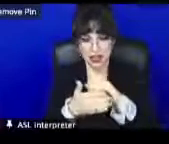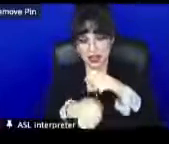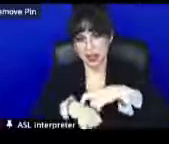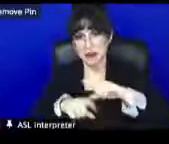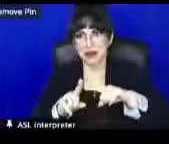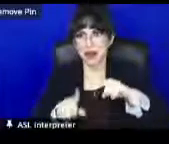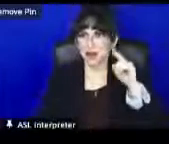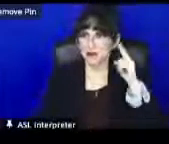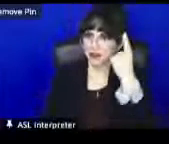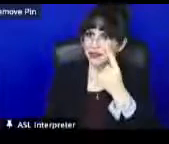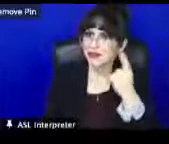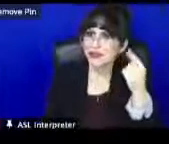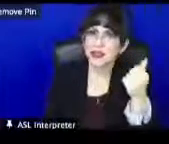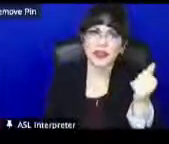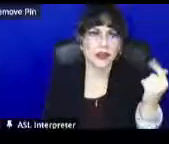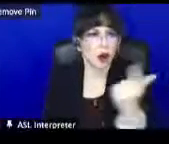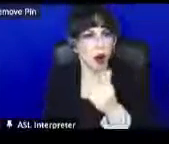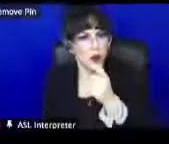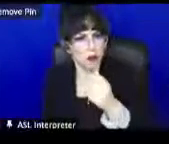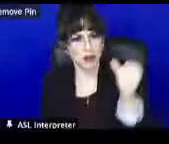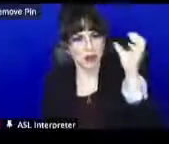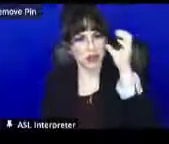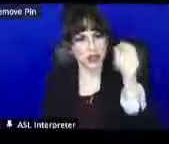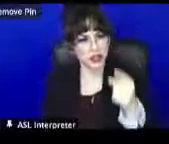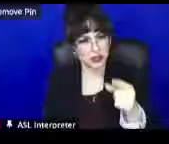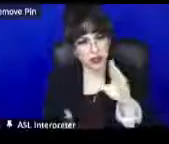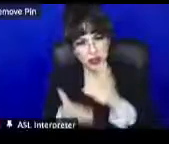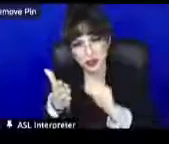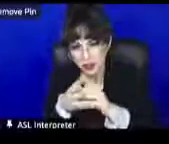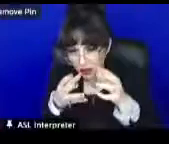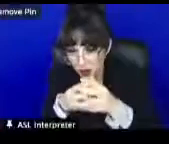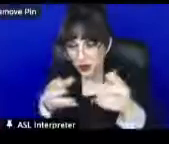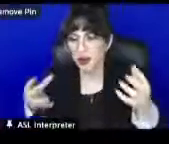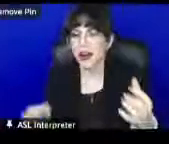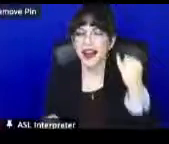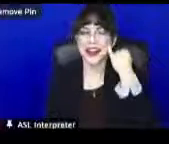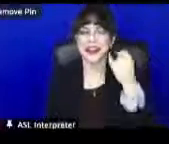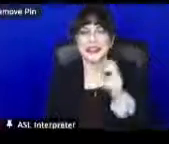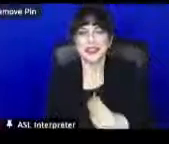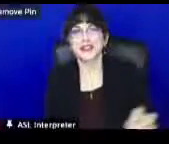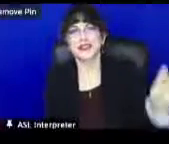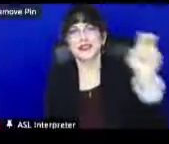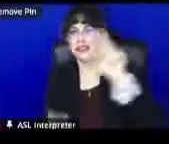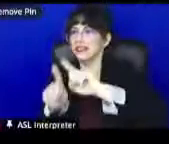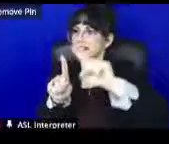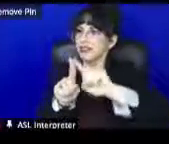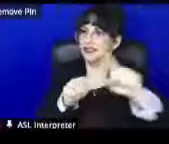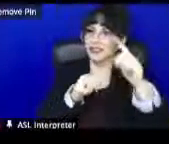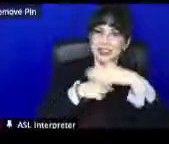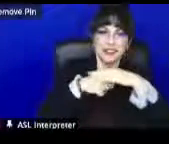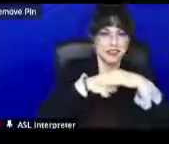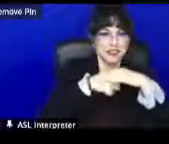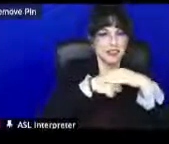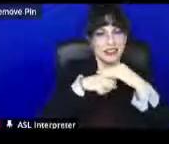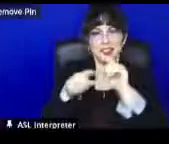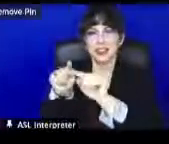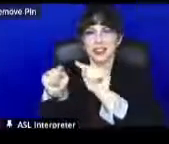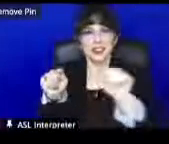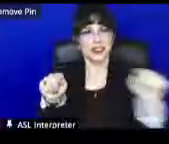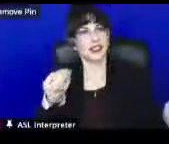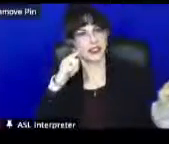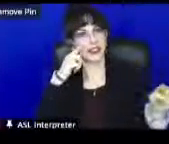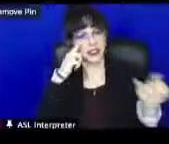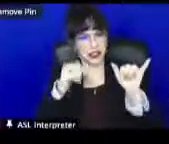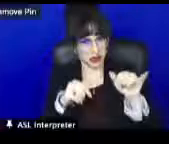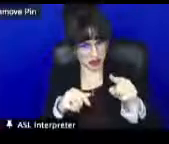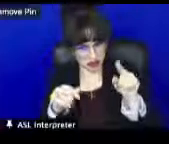here, I'm sure has learned a lot. Anyone who's traveling different areas, that you can do that. That's